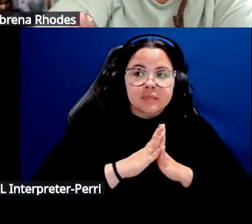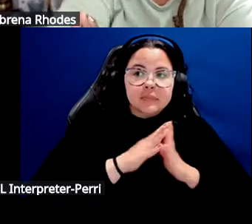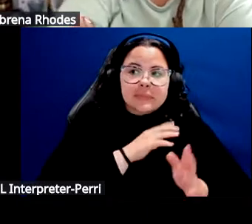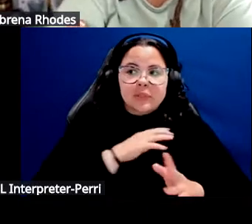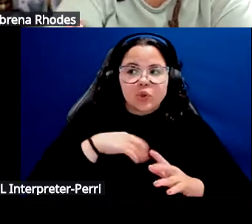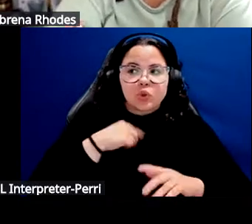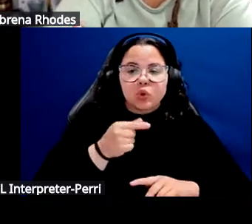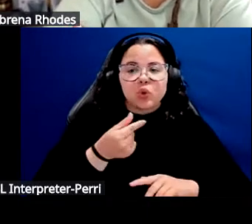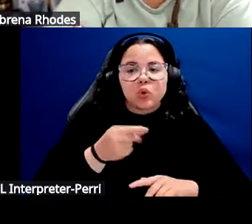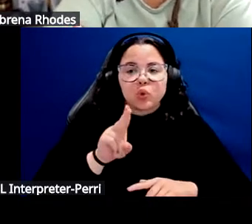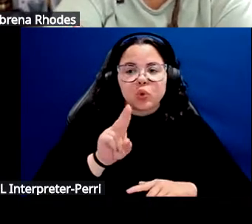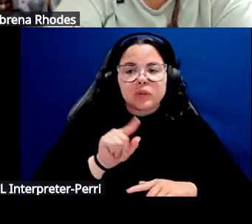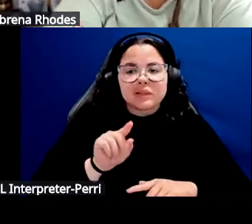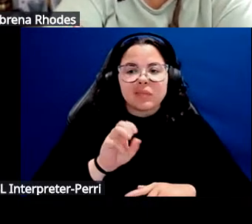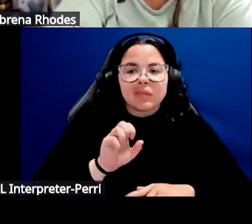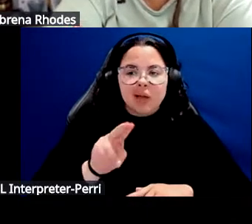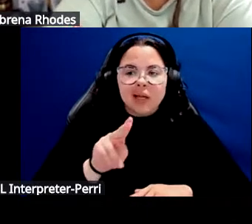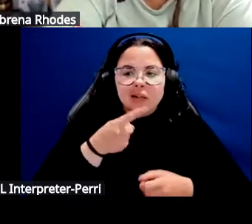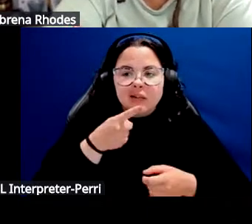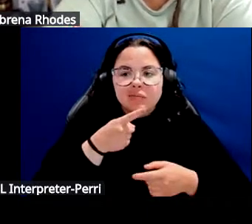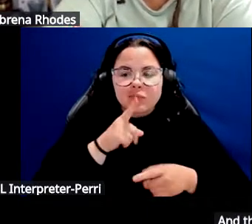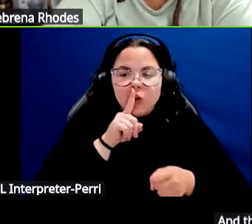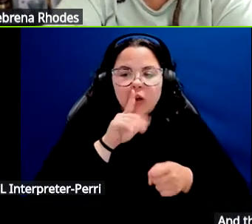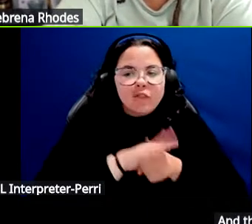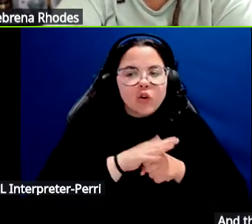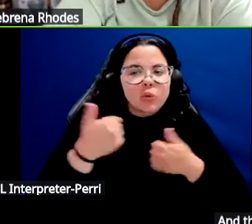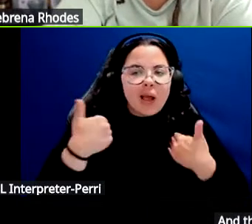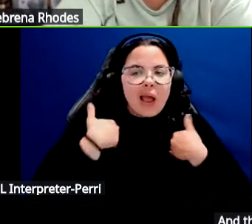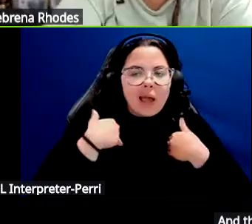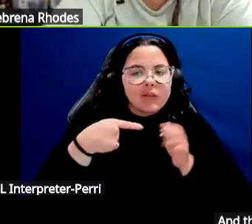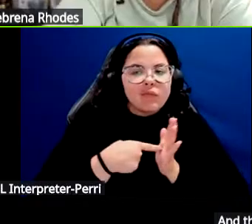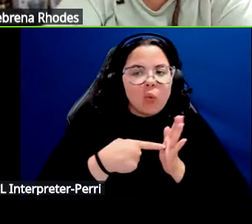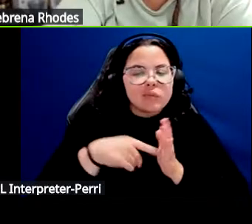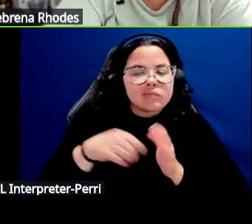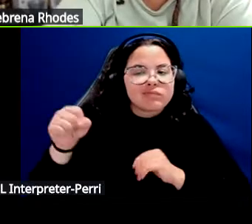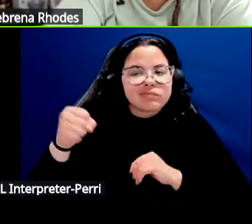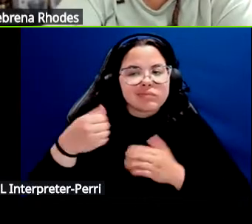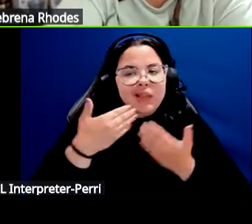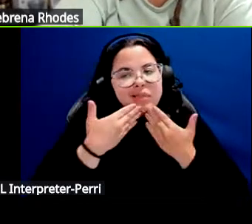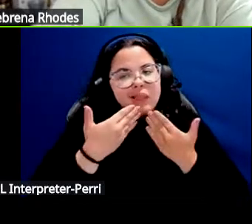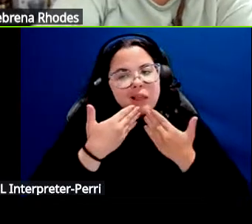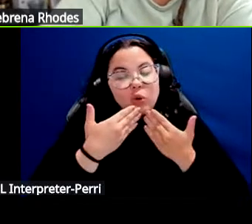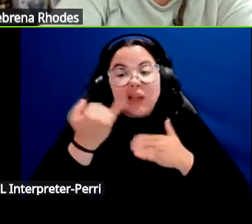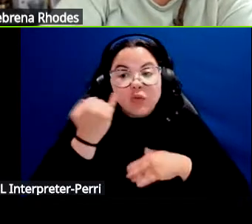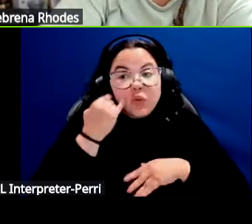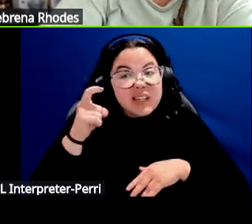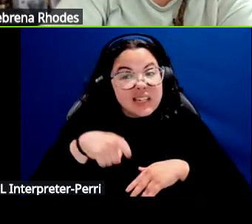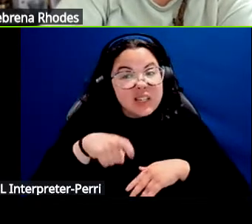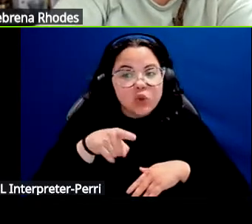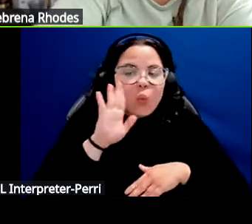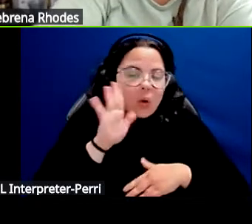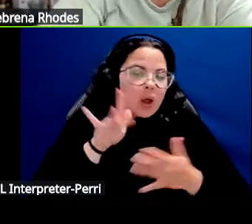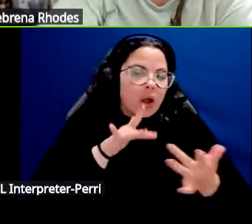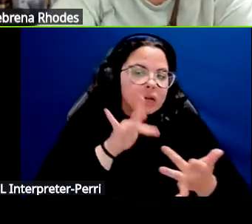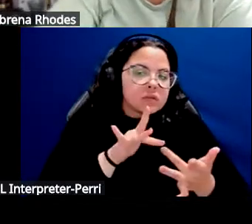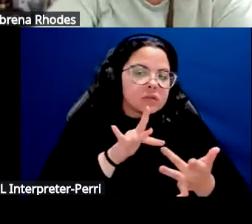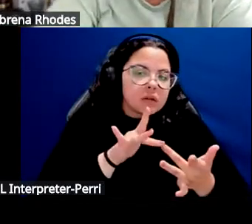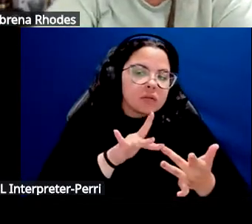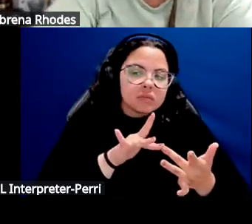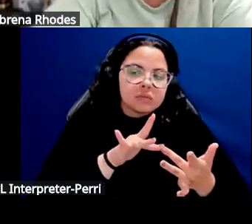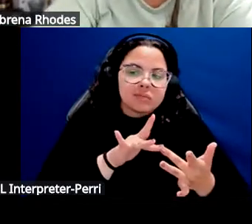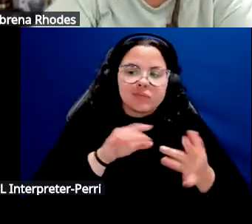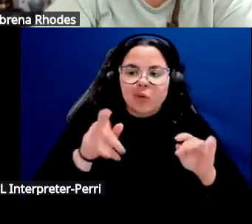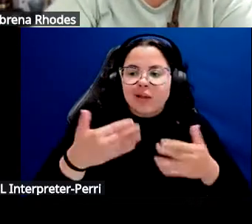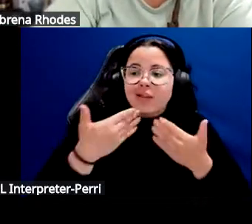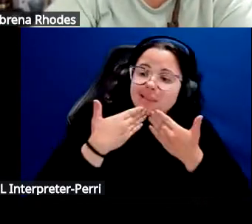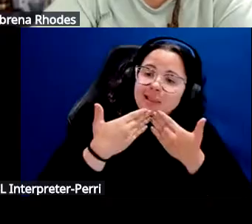did confirm that the invoice is in hand. Yes. All right. And Thank you, sir. if we need you, we'll contact you, okay? Thank you